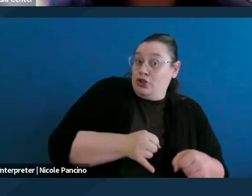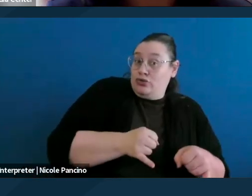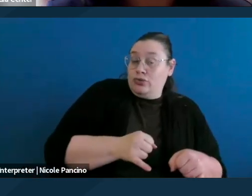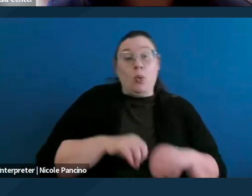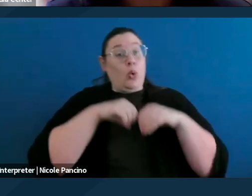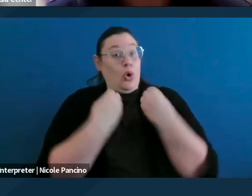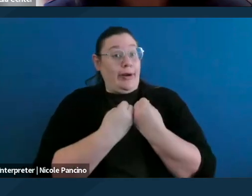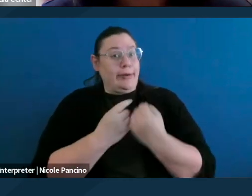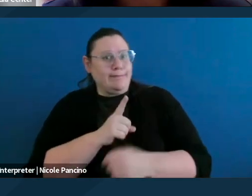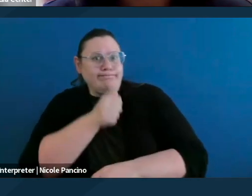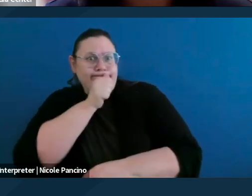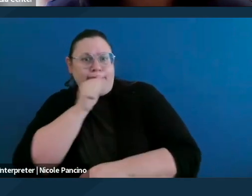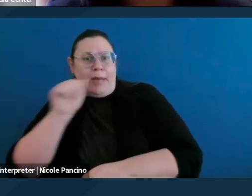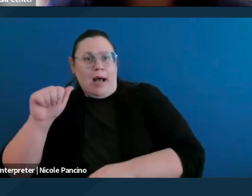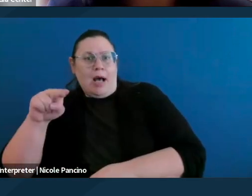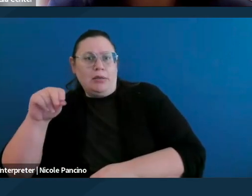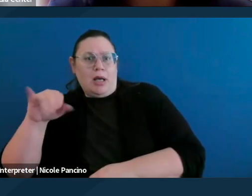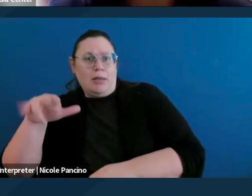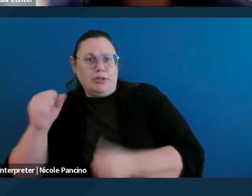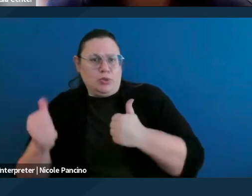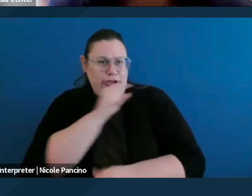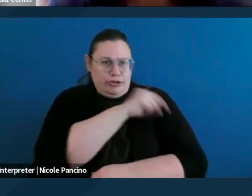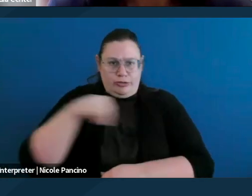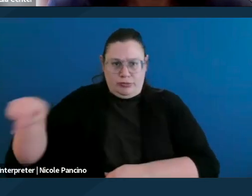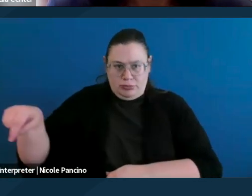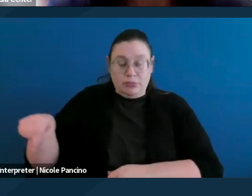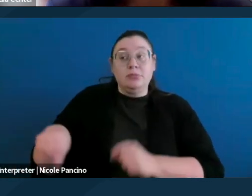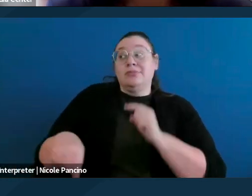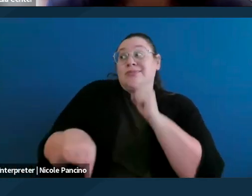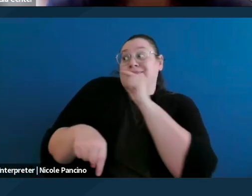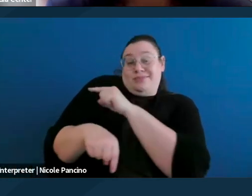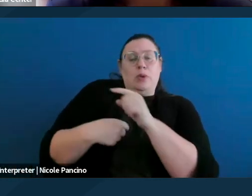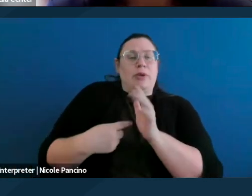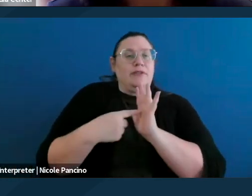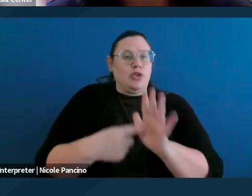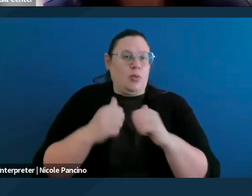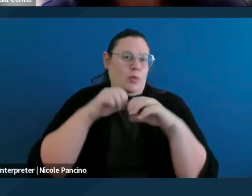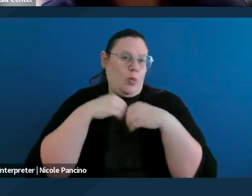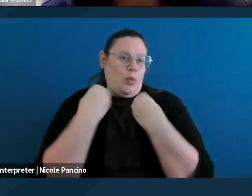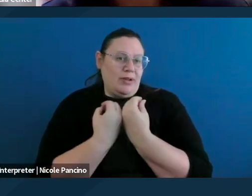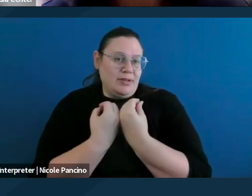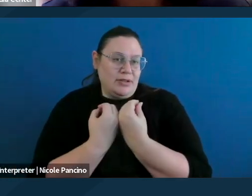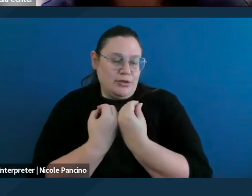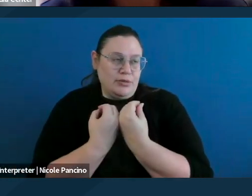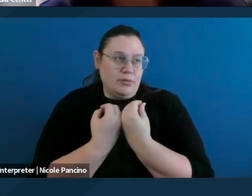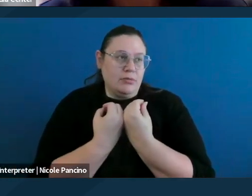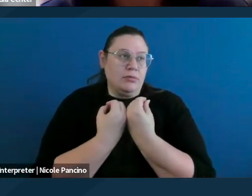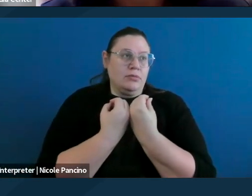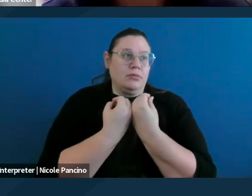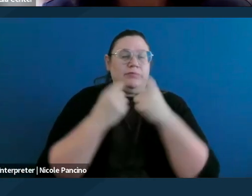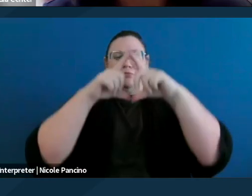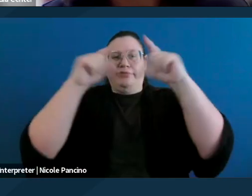or anonymous. So here we've shown it with the organization